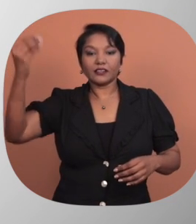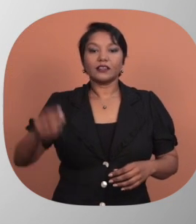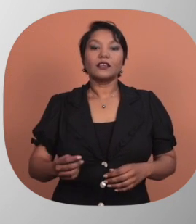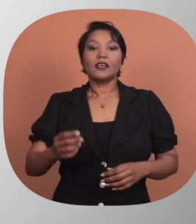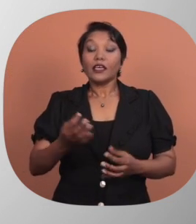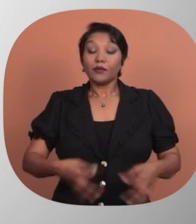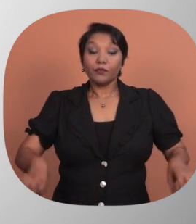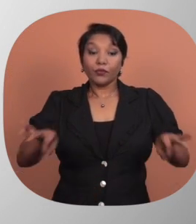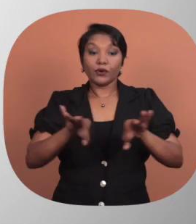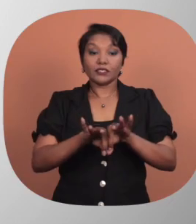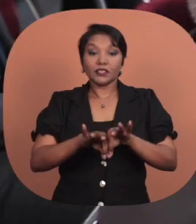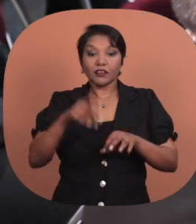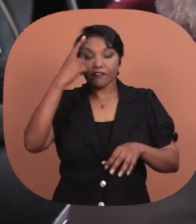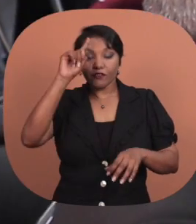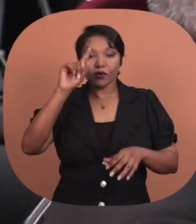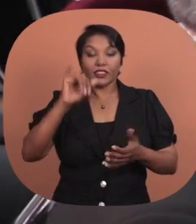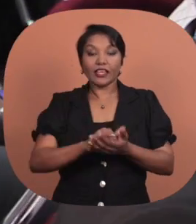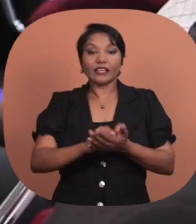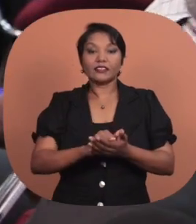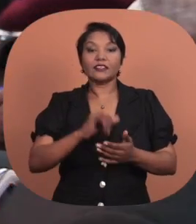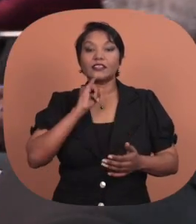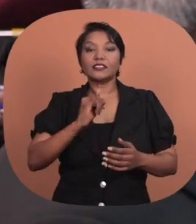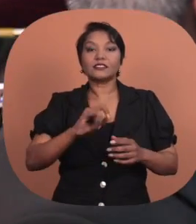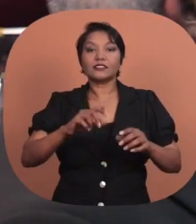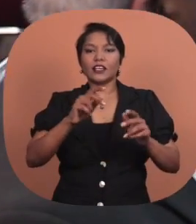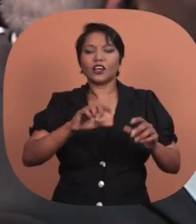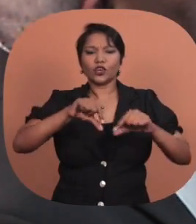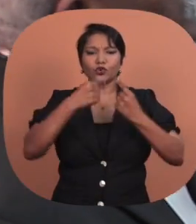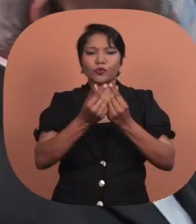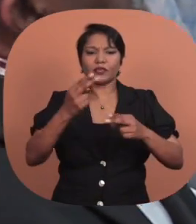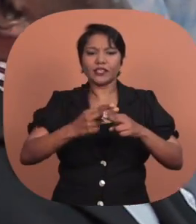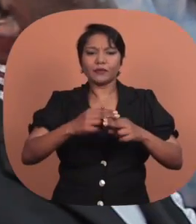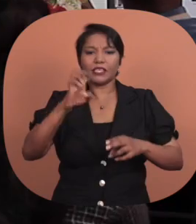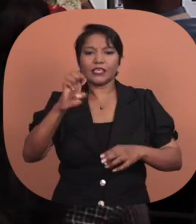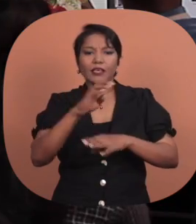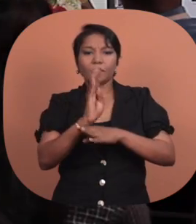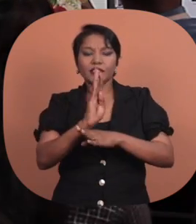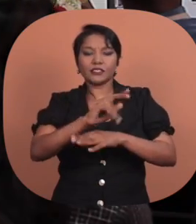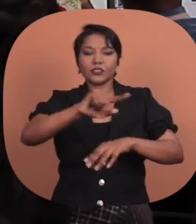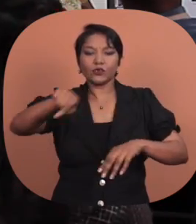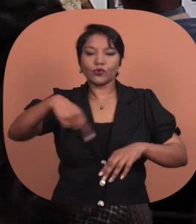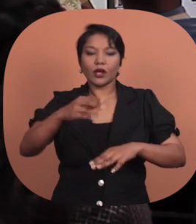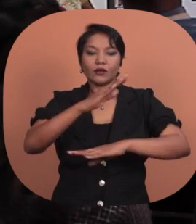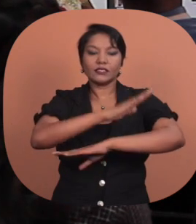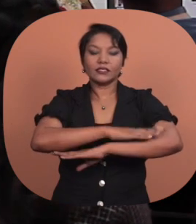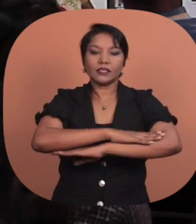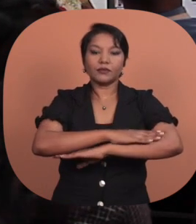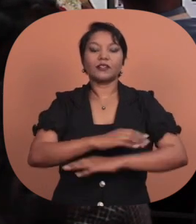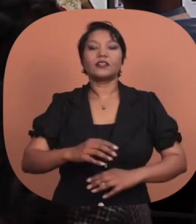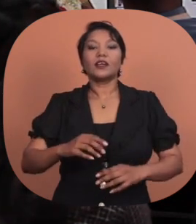is the EBusiness Roundtable. The EBusiness Roundtable has to be reconstituted. There's a cabinet note that has been approved